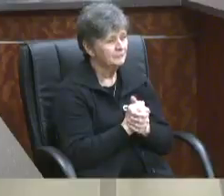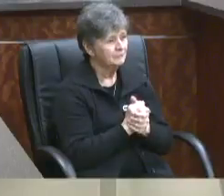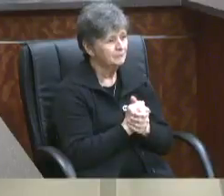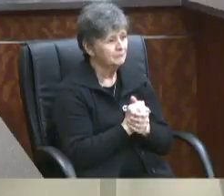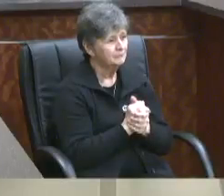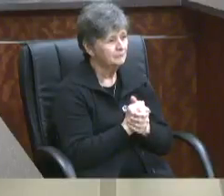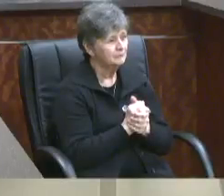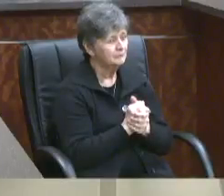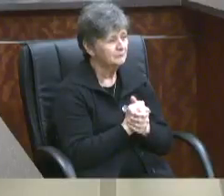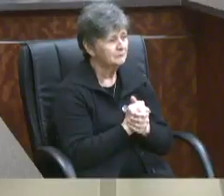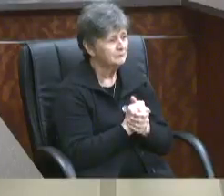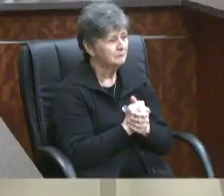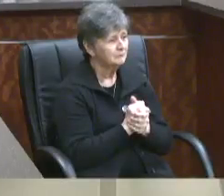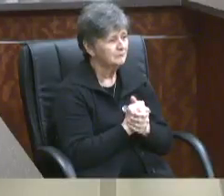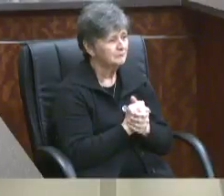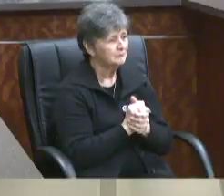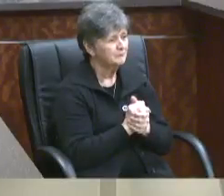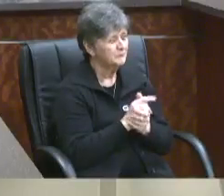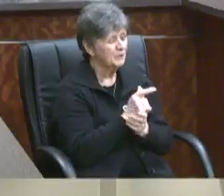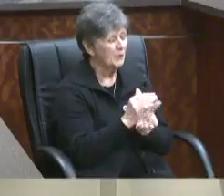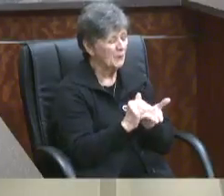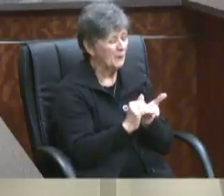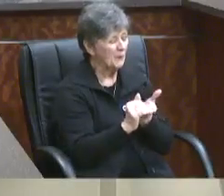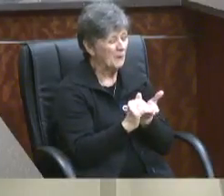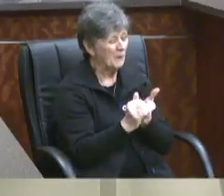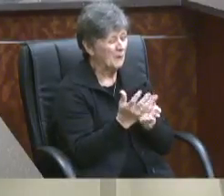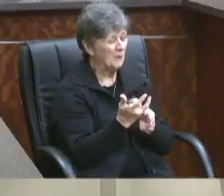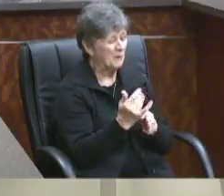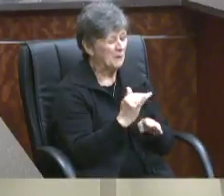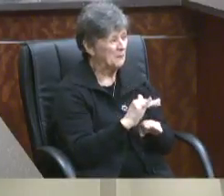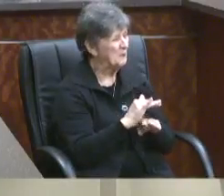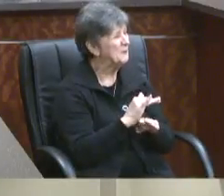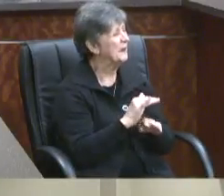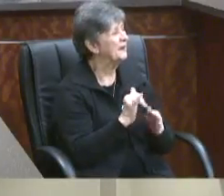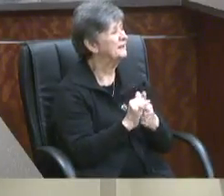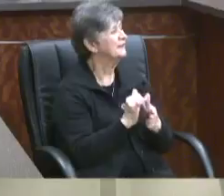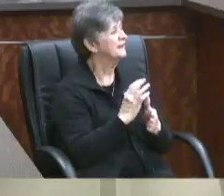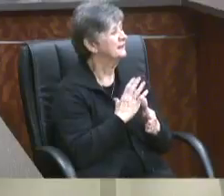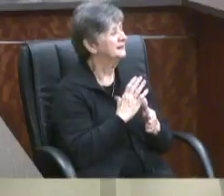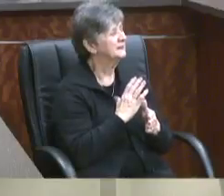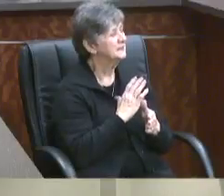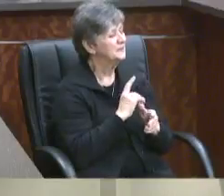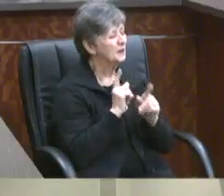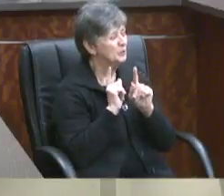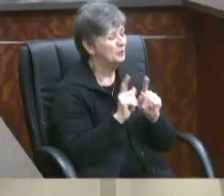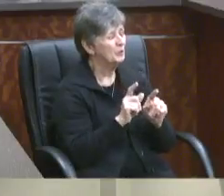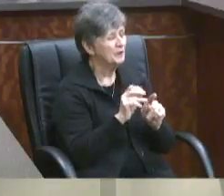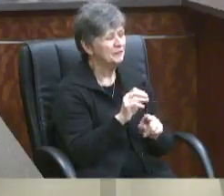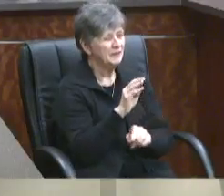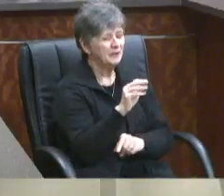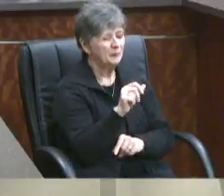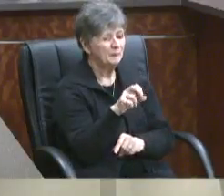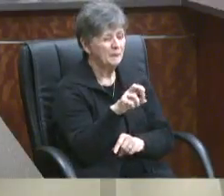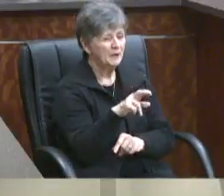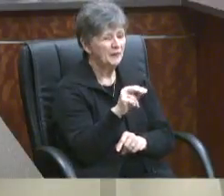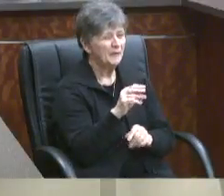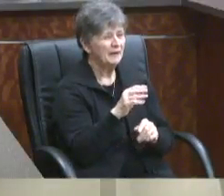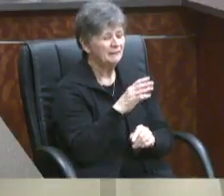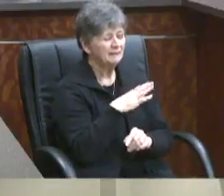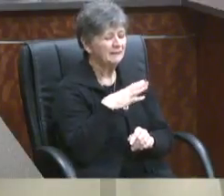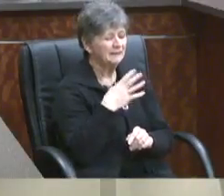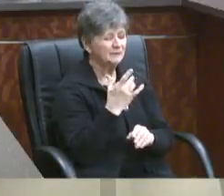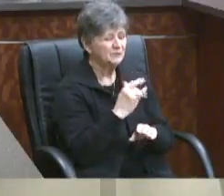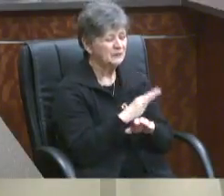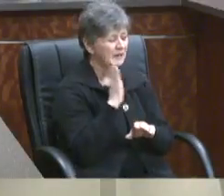You got to let off the hook tonight. Mr. Goddard, that's fine. Okay, report of the mayor and city council. Tonight I'm going to start with Mr.